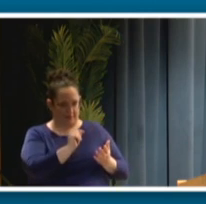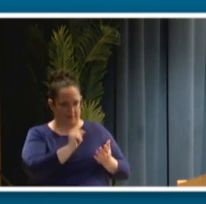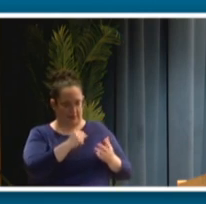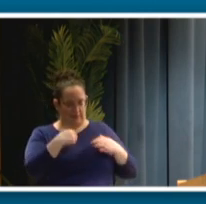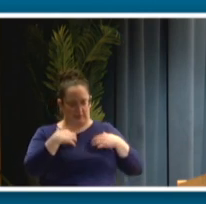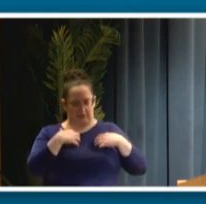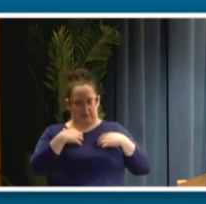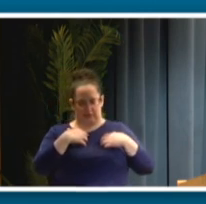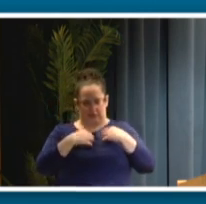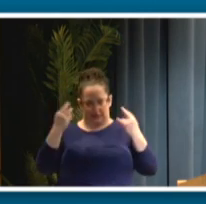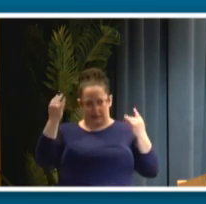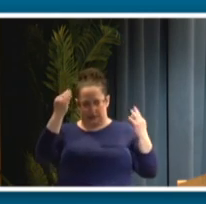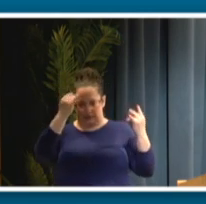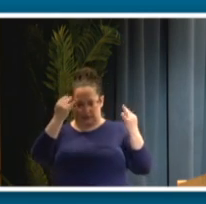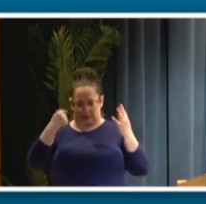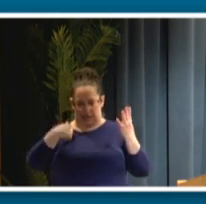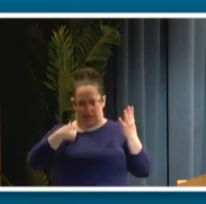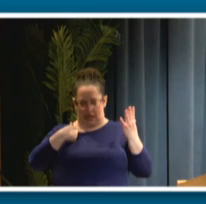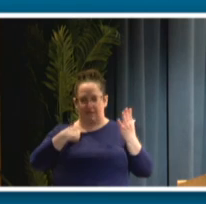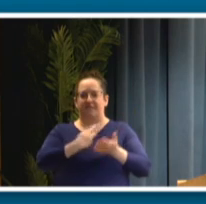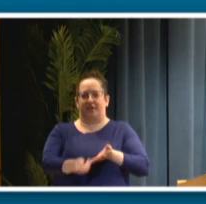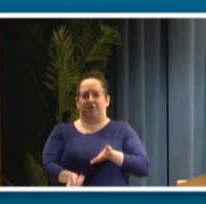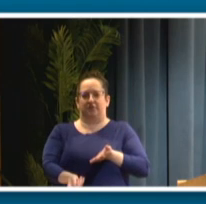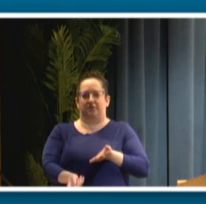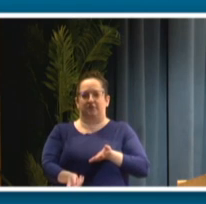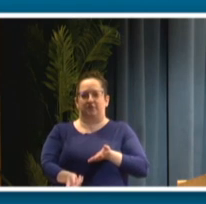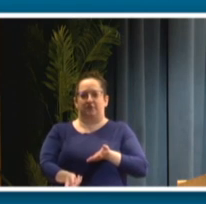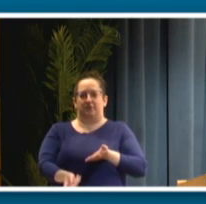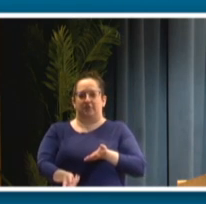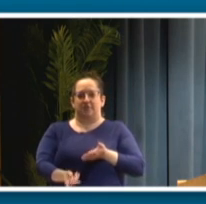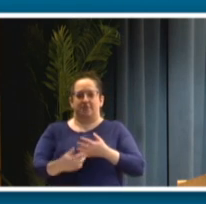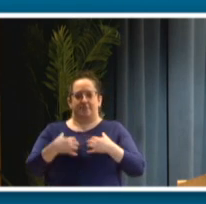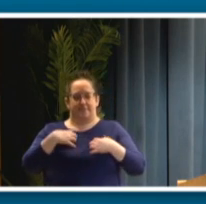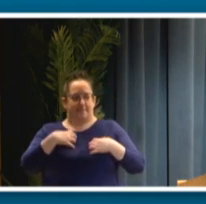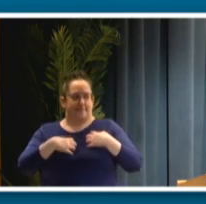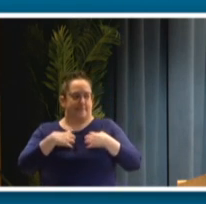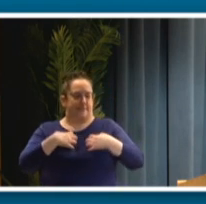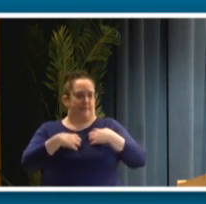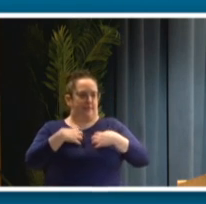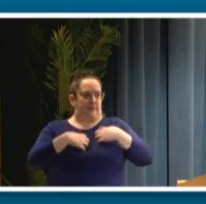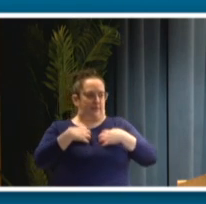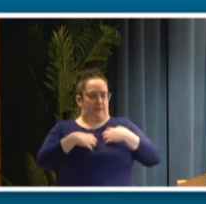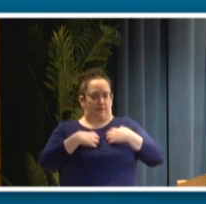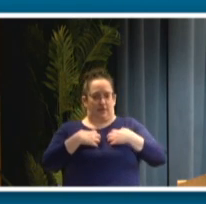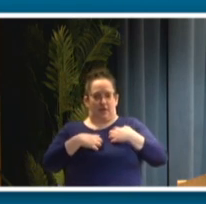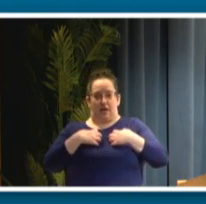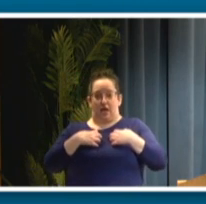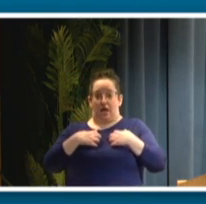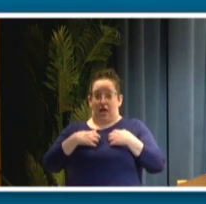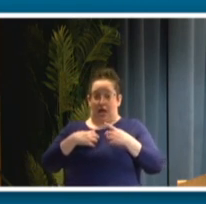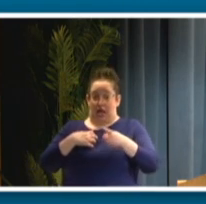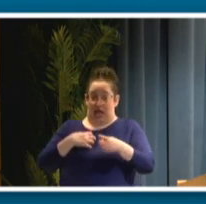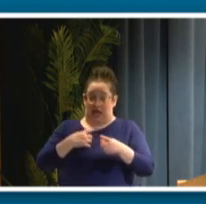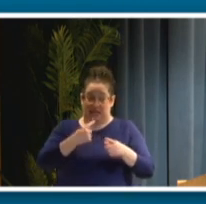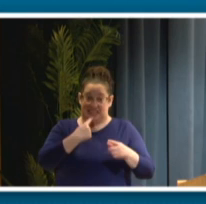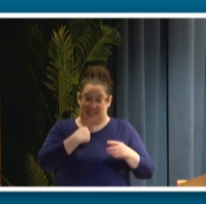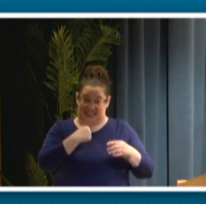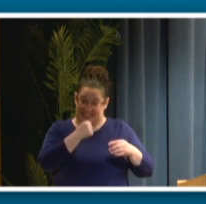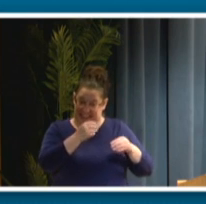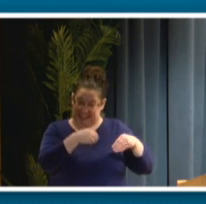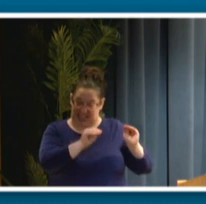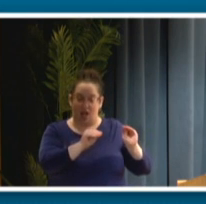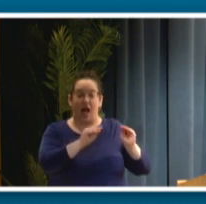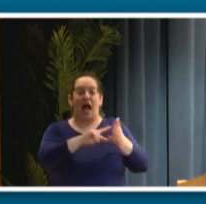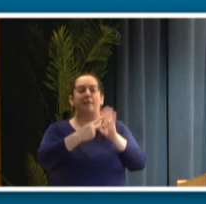I was thinking was, I have failed, right? And when I say nobody, I mean nobody. Right, and